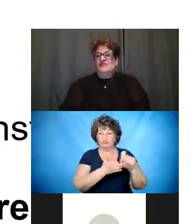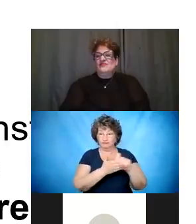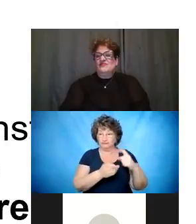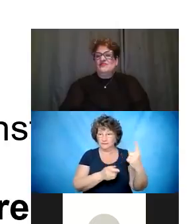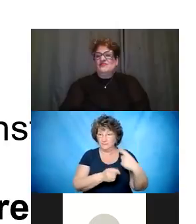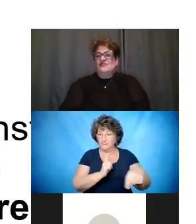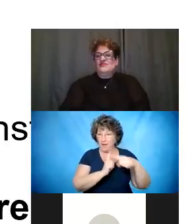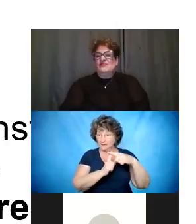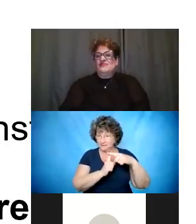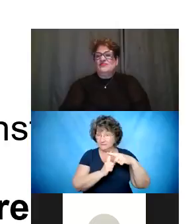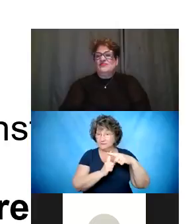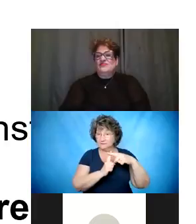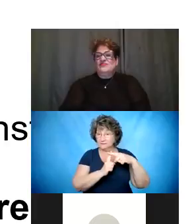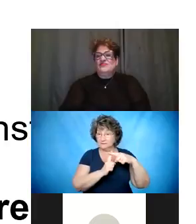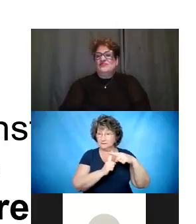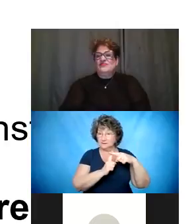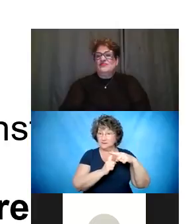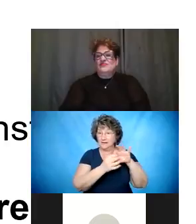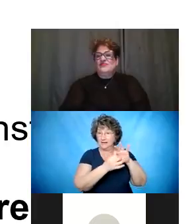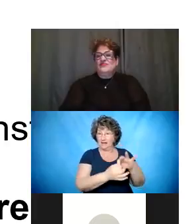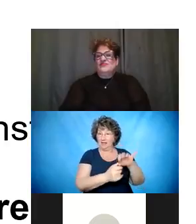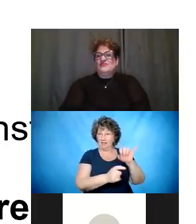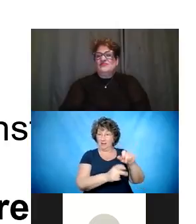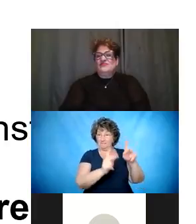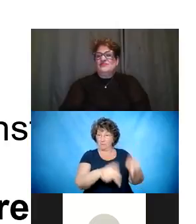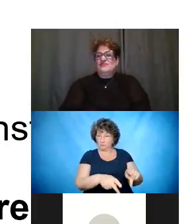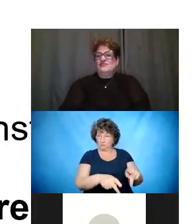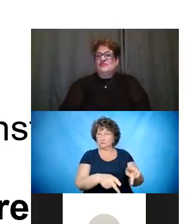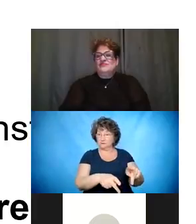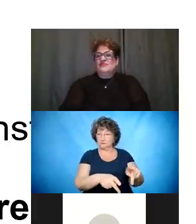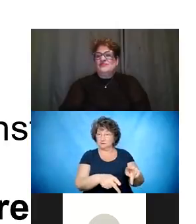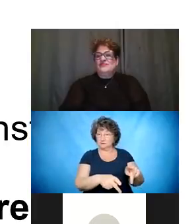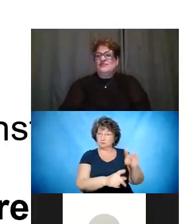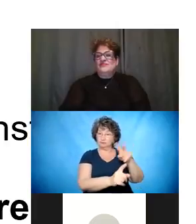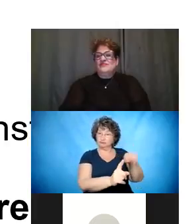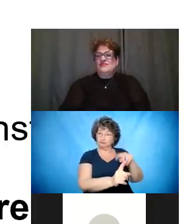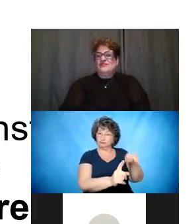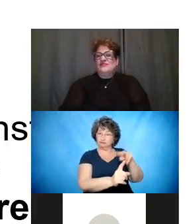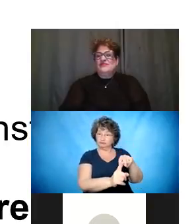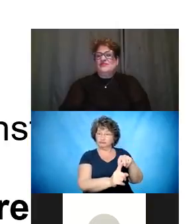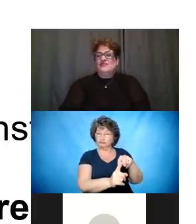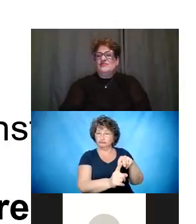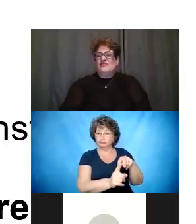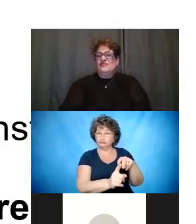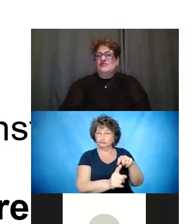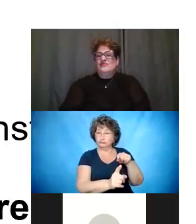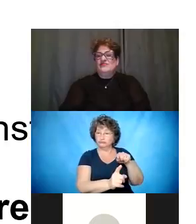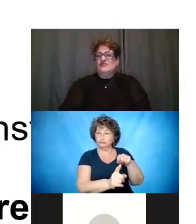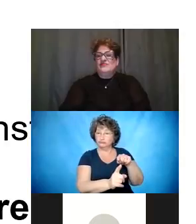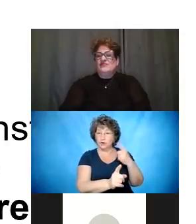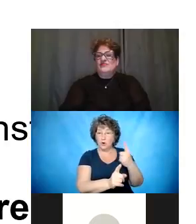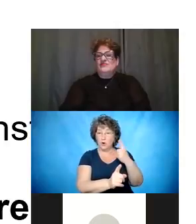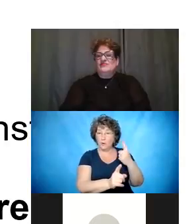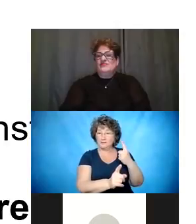about the person that they serve. They always have to